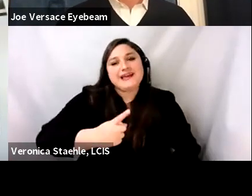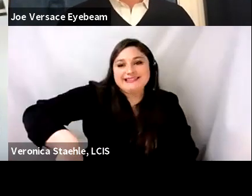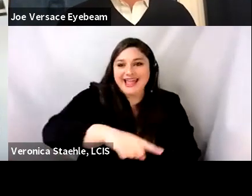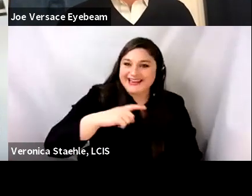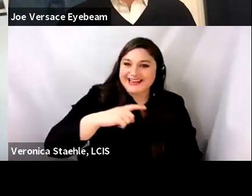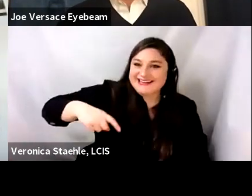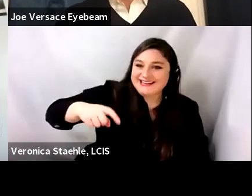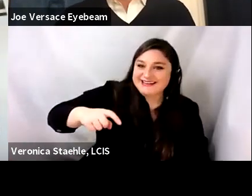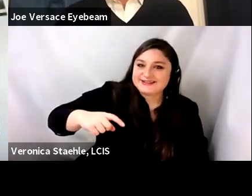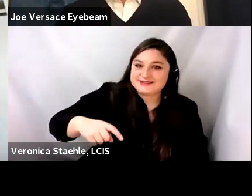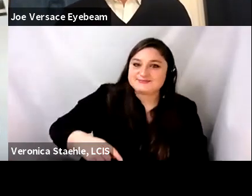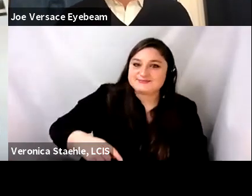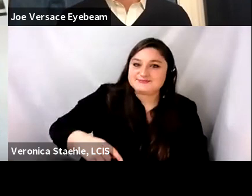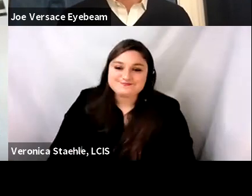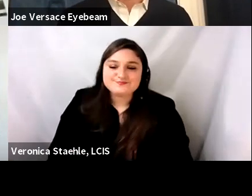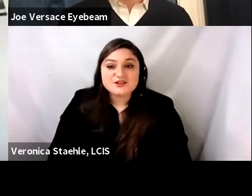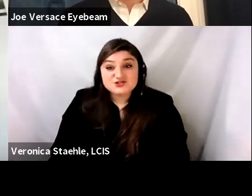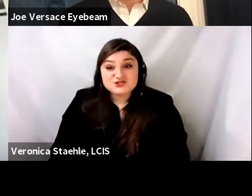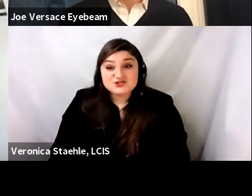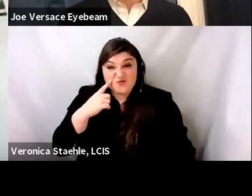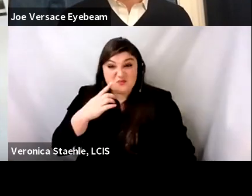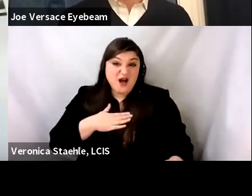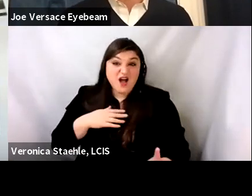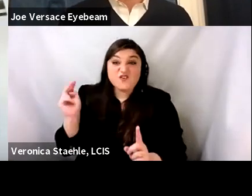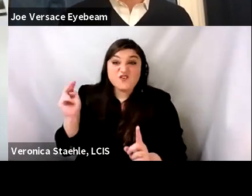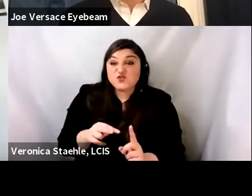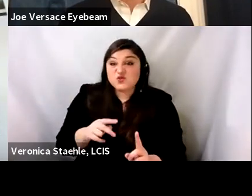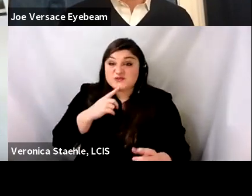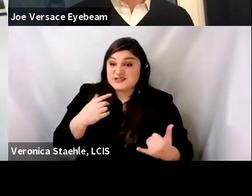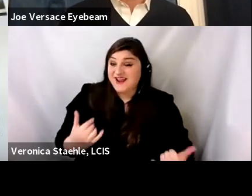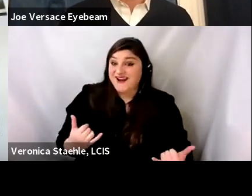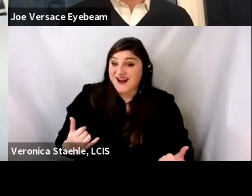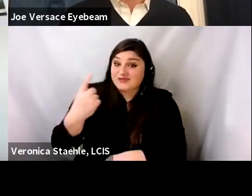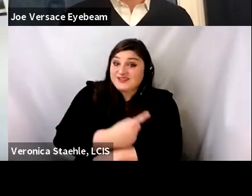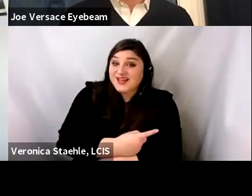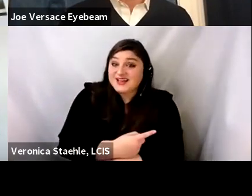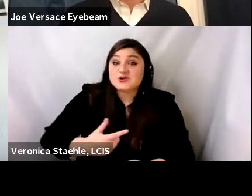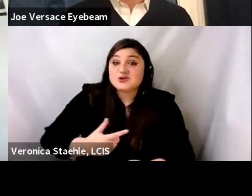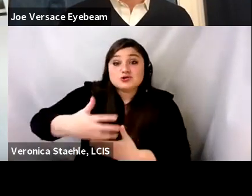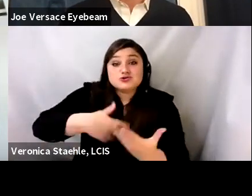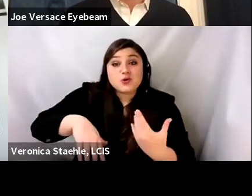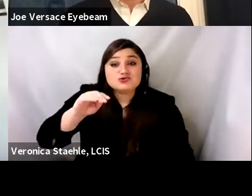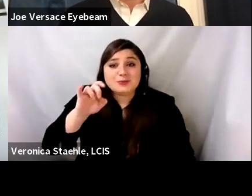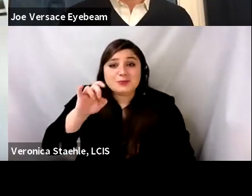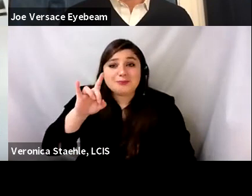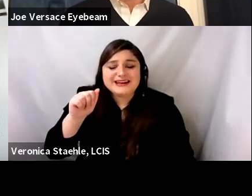day and age, I think that social media can really make a difference. Even emails, you